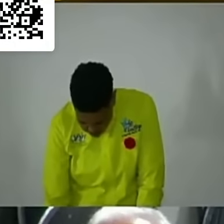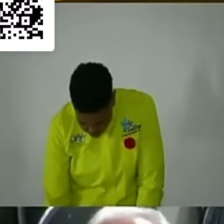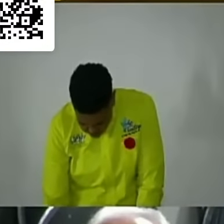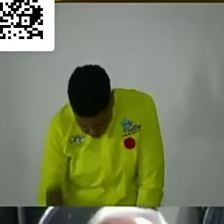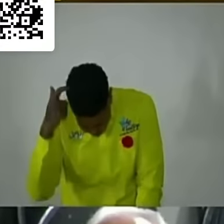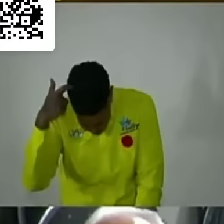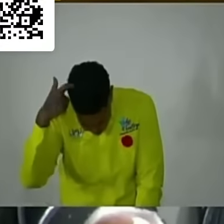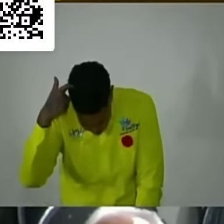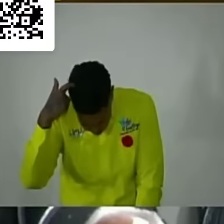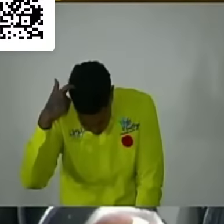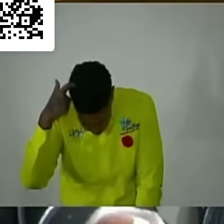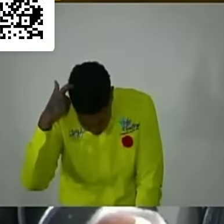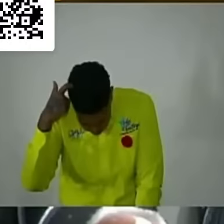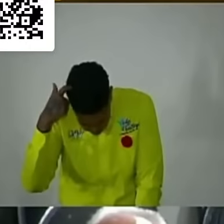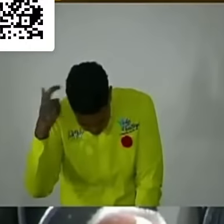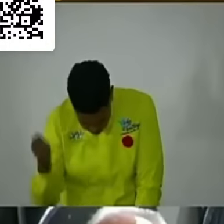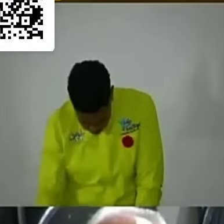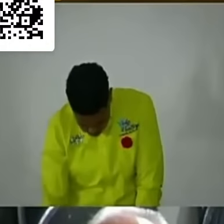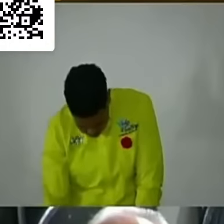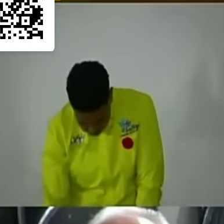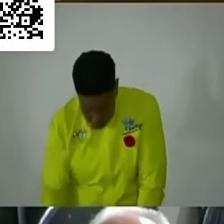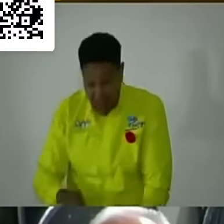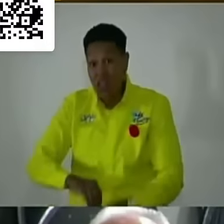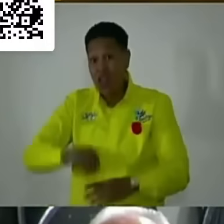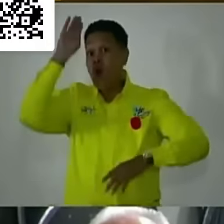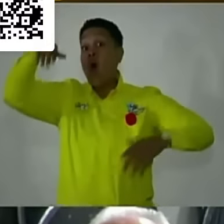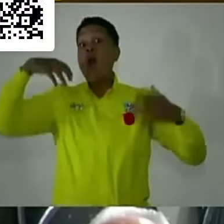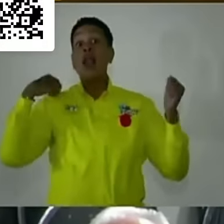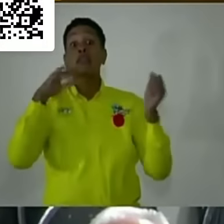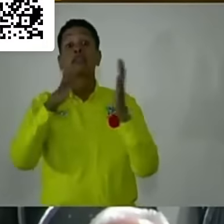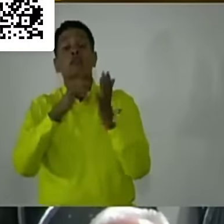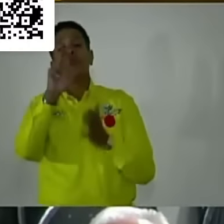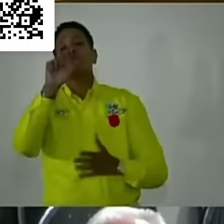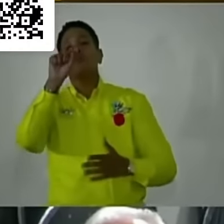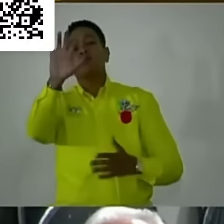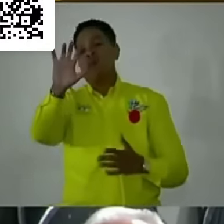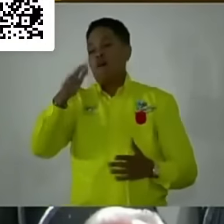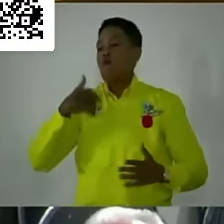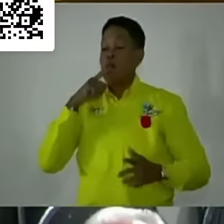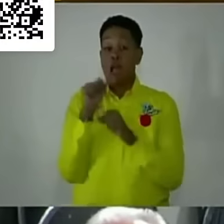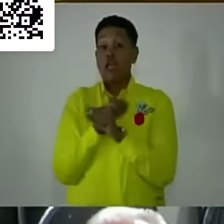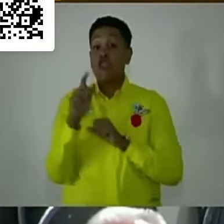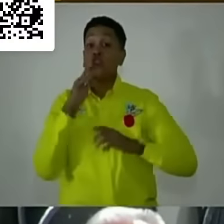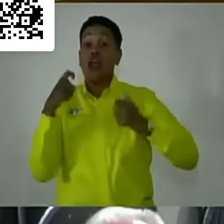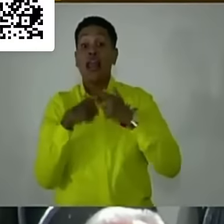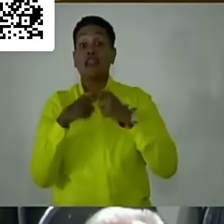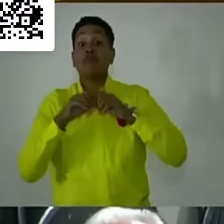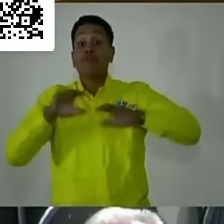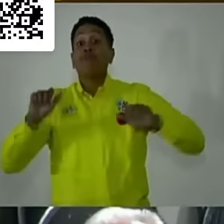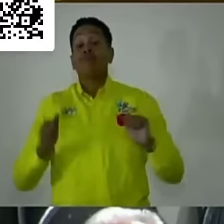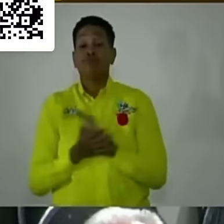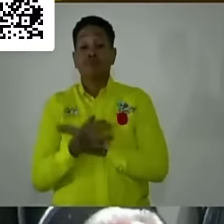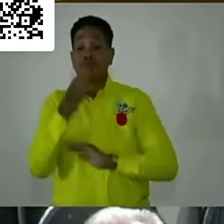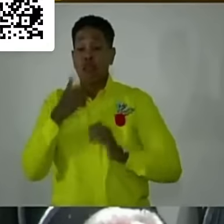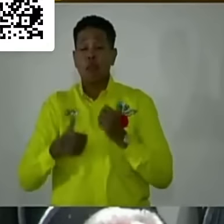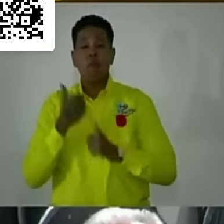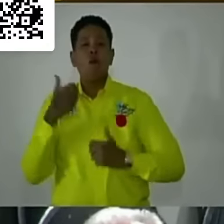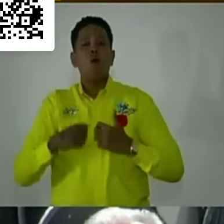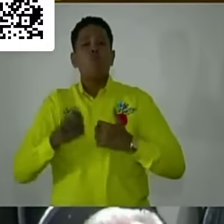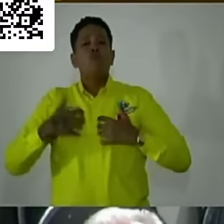to ensure that there is electricity generating capacity. Most already have a generator, so we're doing inspections,